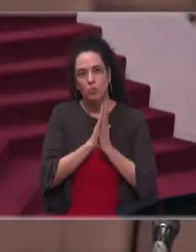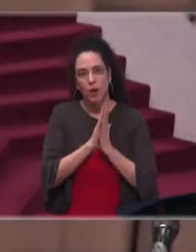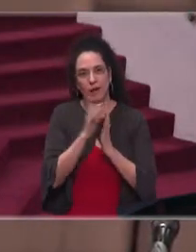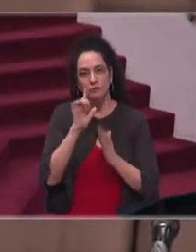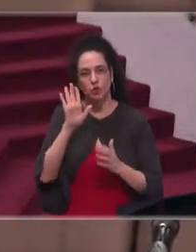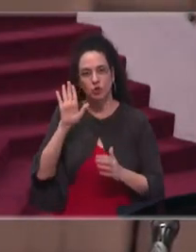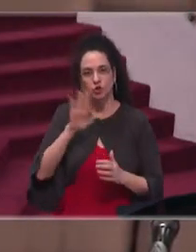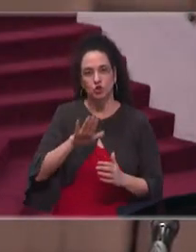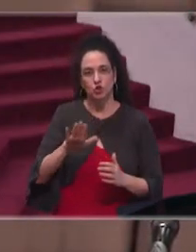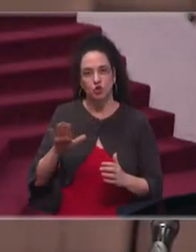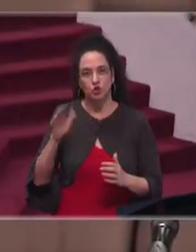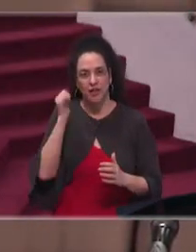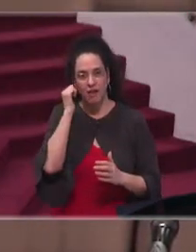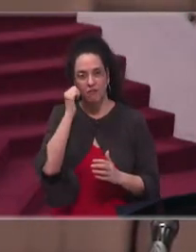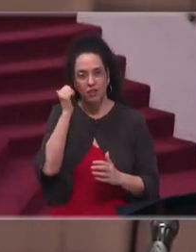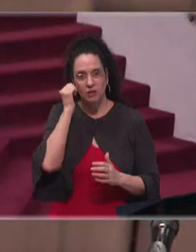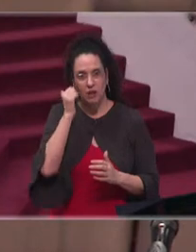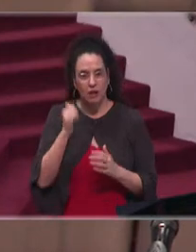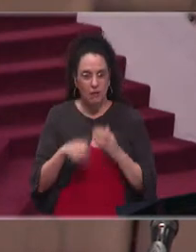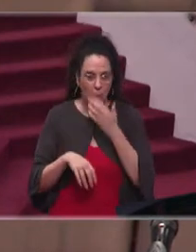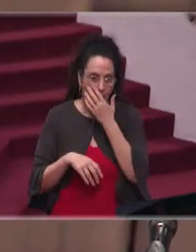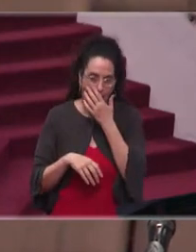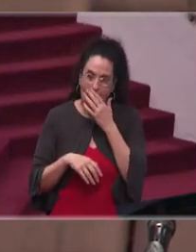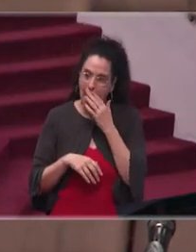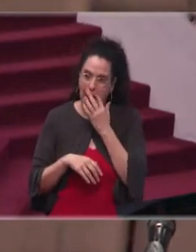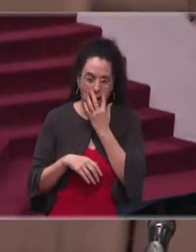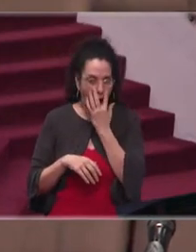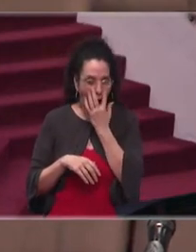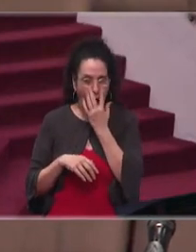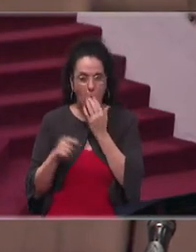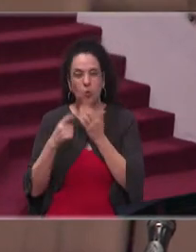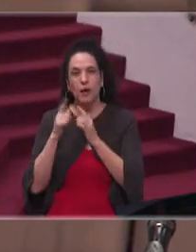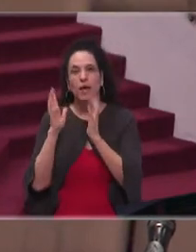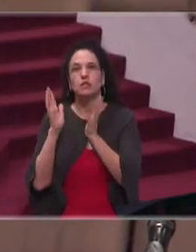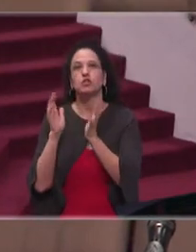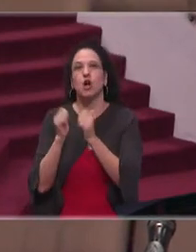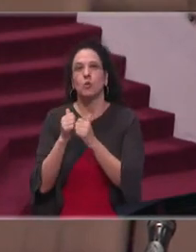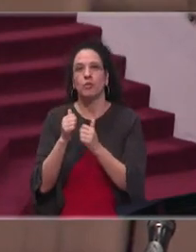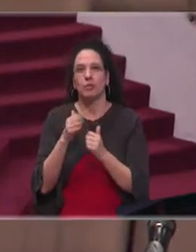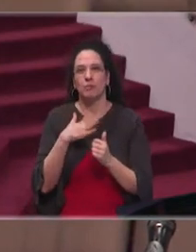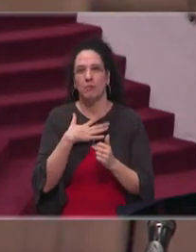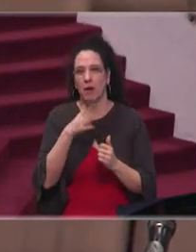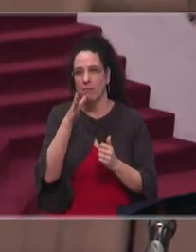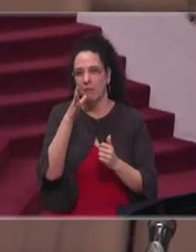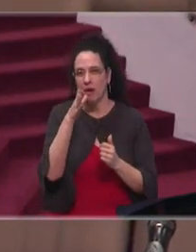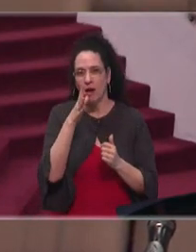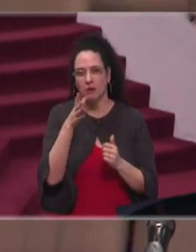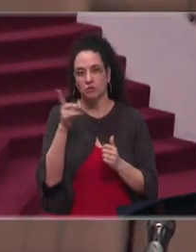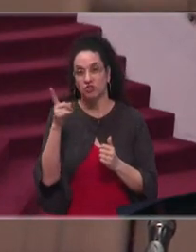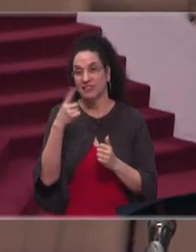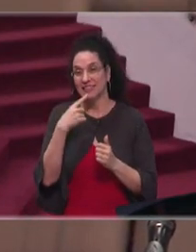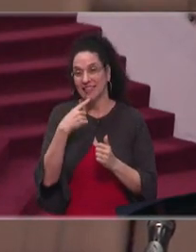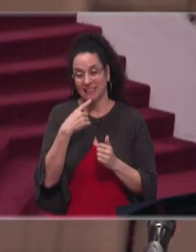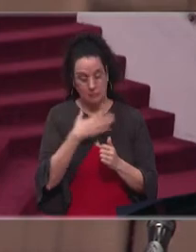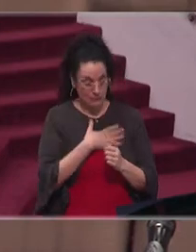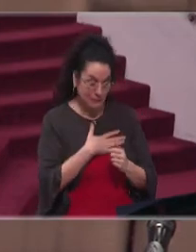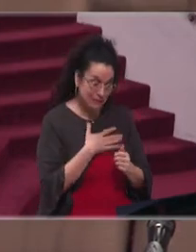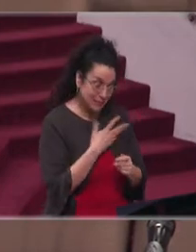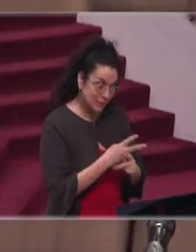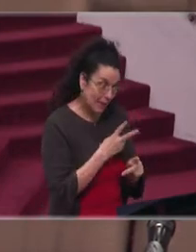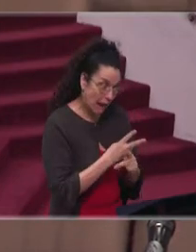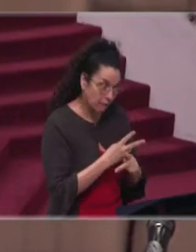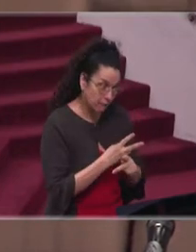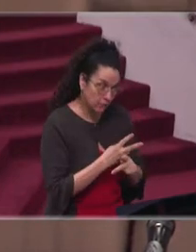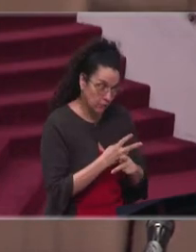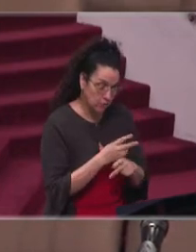You know, she prays for her children. And when I talk to her, she said, "Beep, son, just please be careful. Be careful